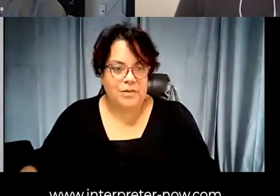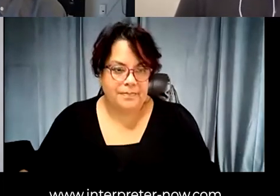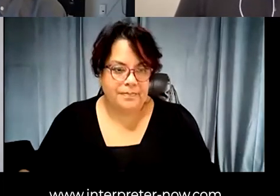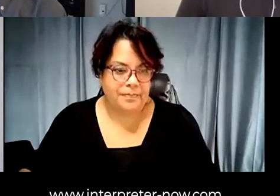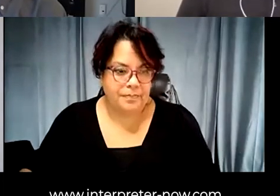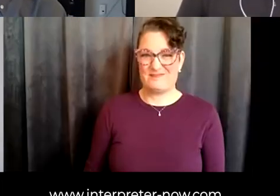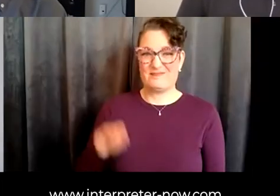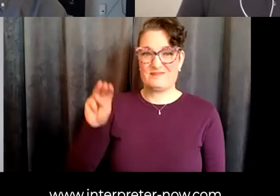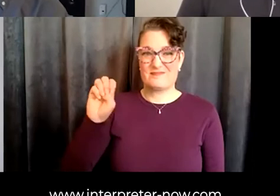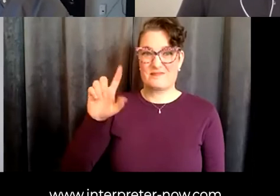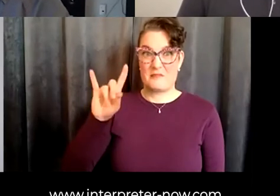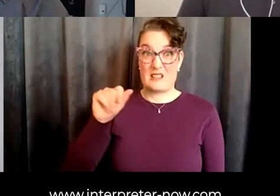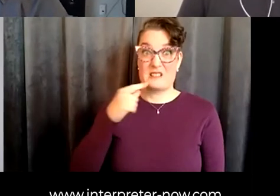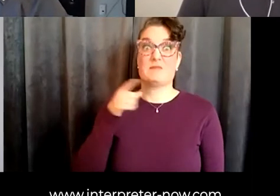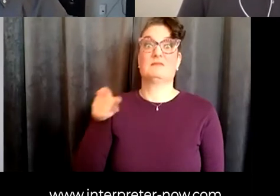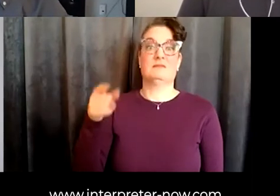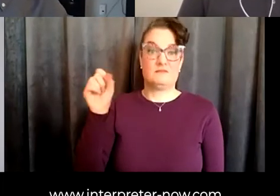Okay. So let's take each of those,